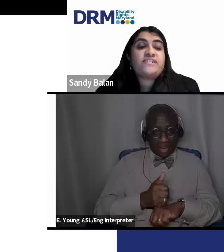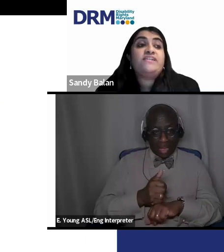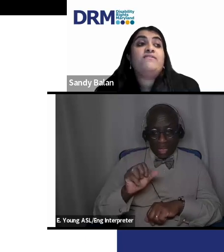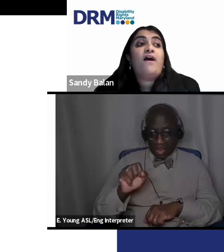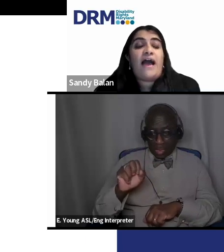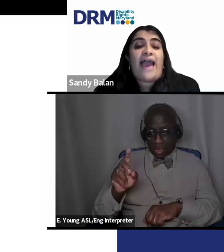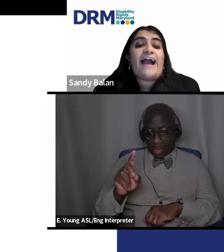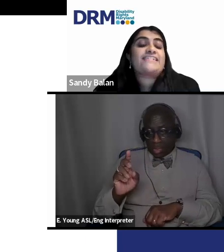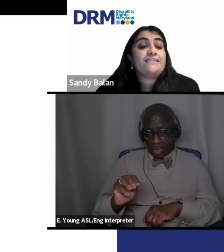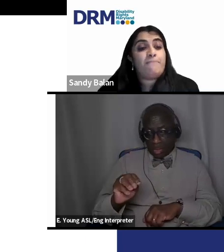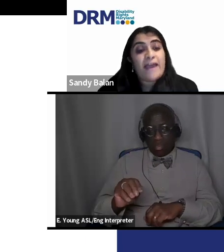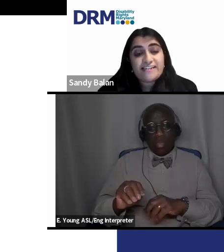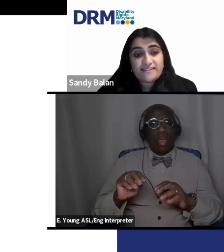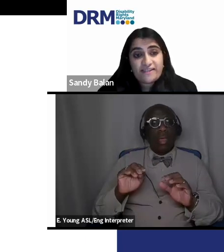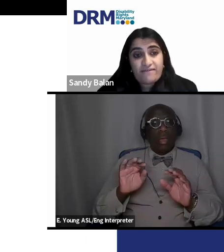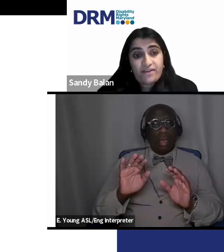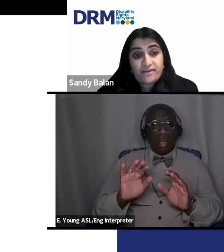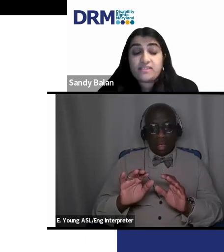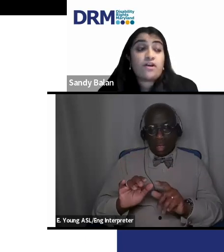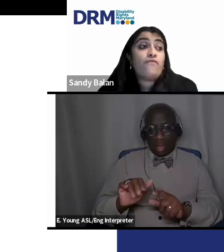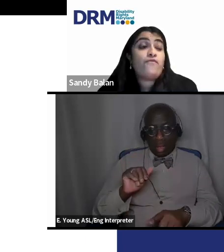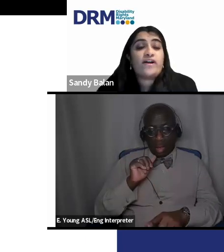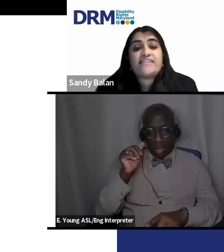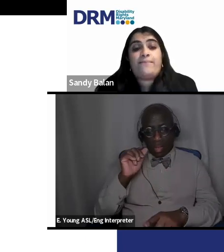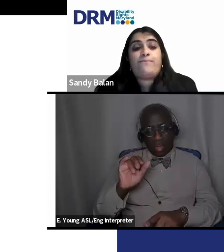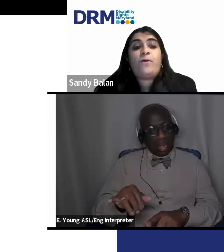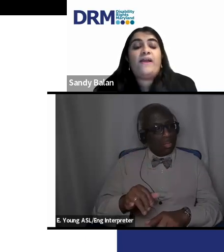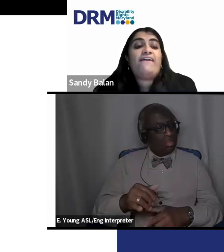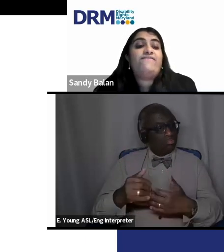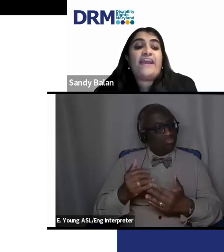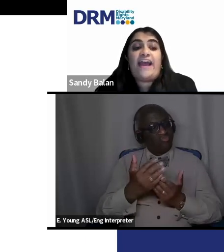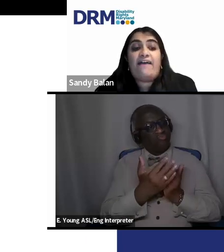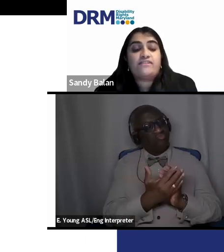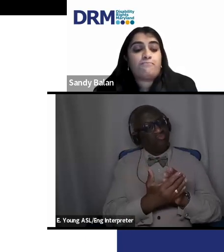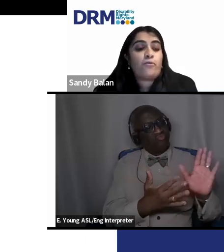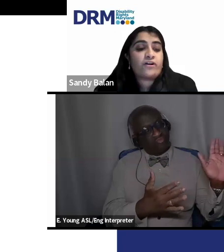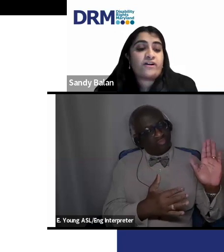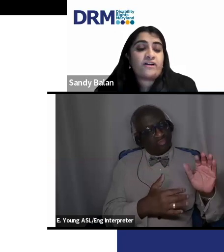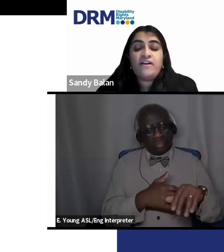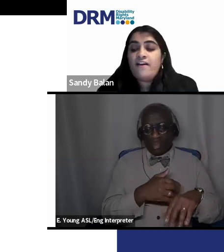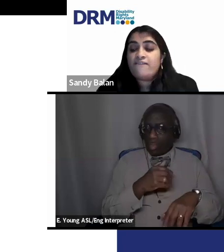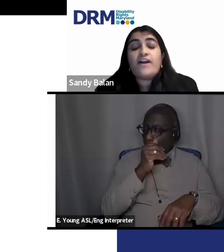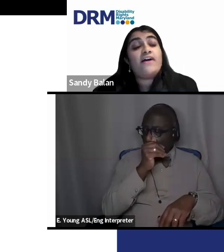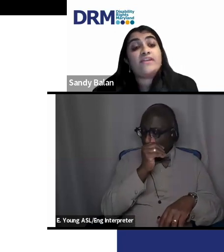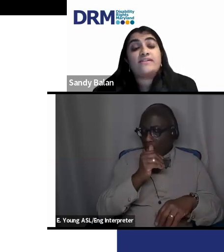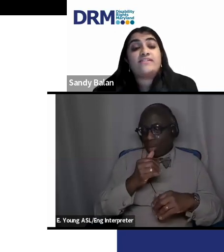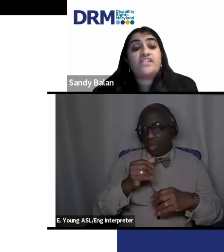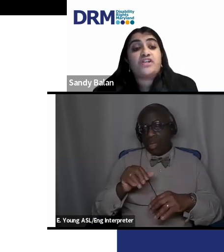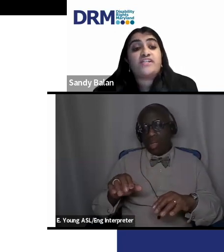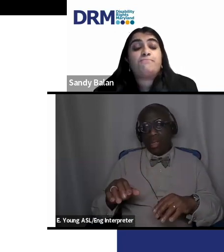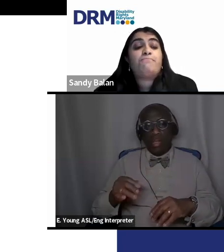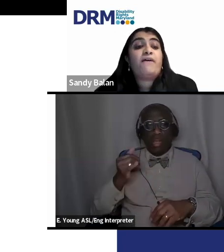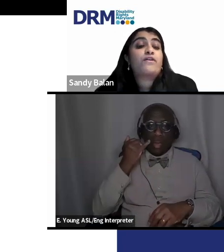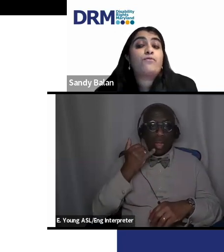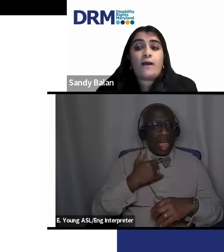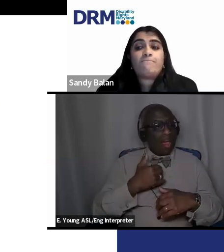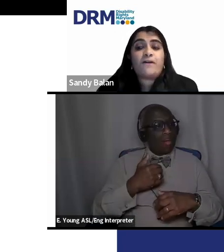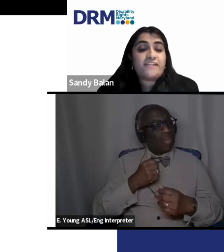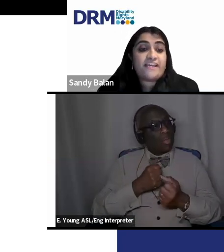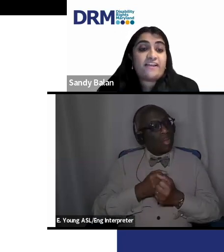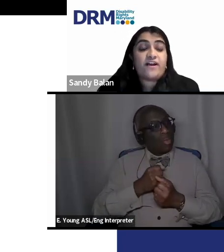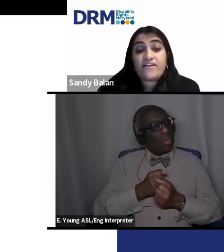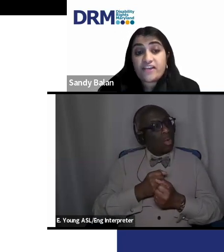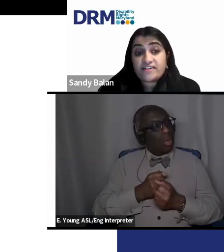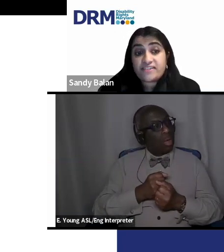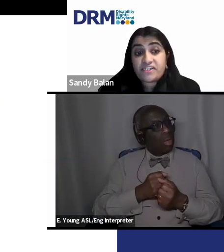can choose to act independently of it. So, for example, if they have a supporter for healthcare decisions, but for